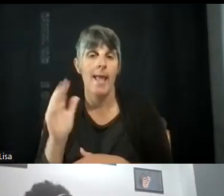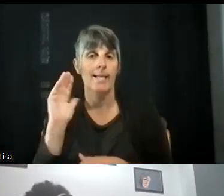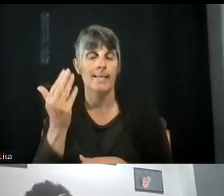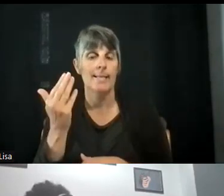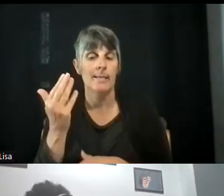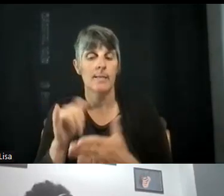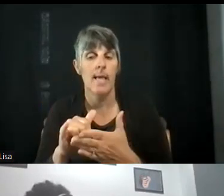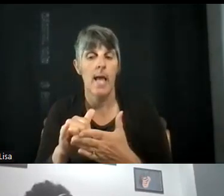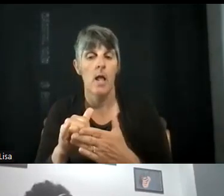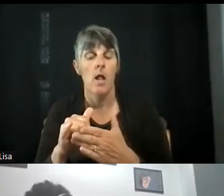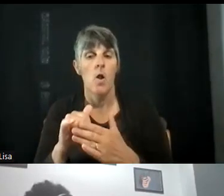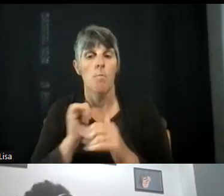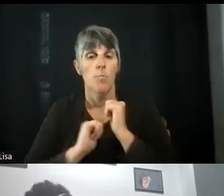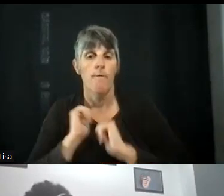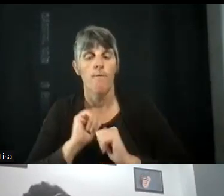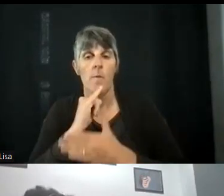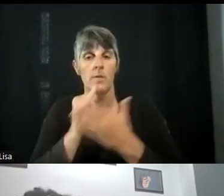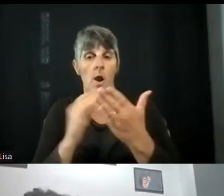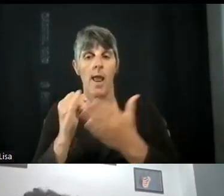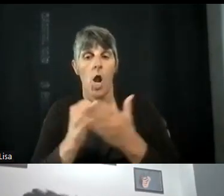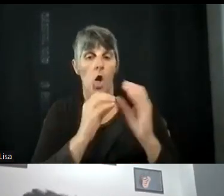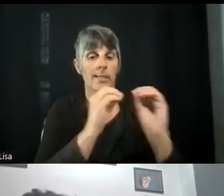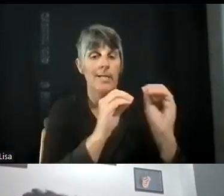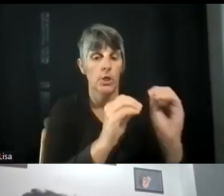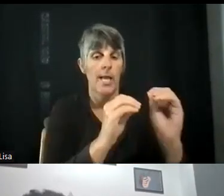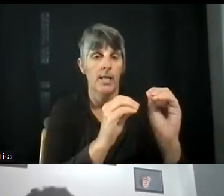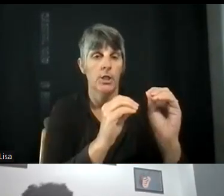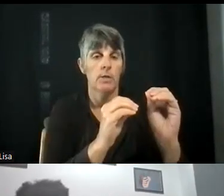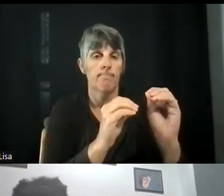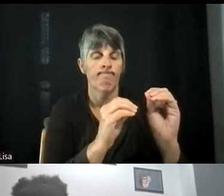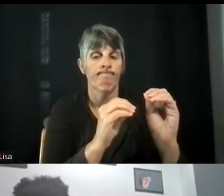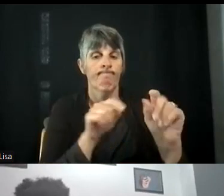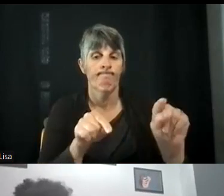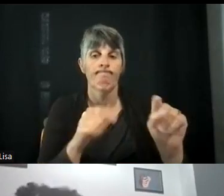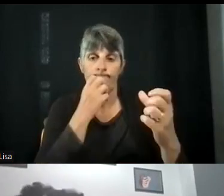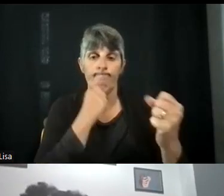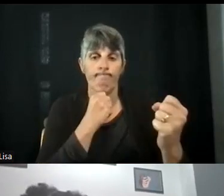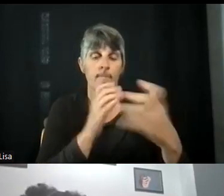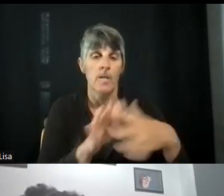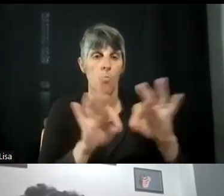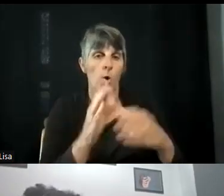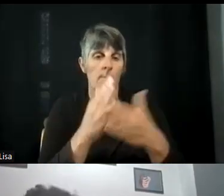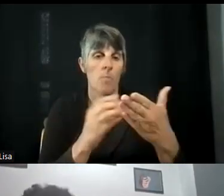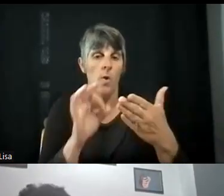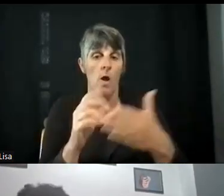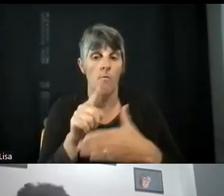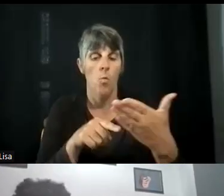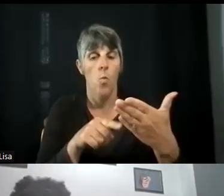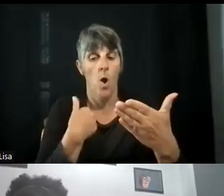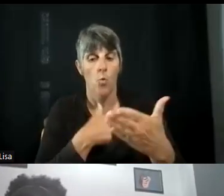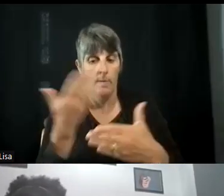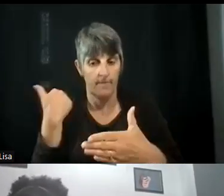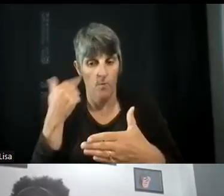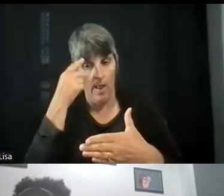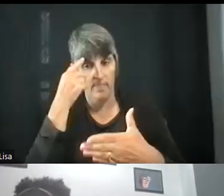me that performance art and arts education are such an important component of what we had